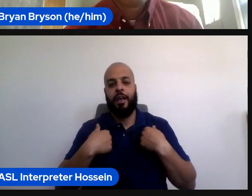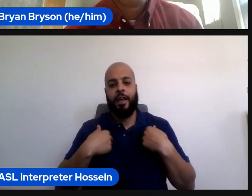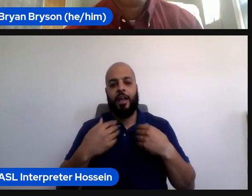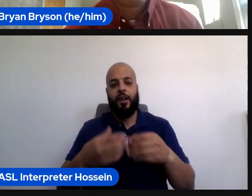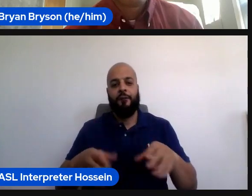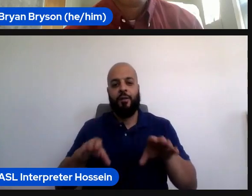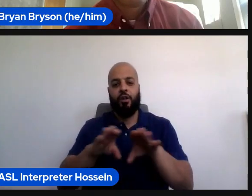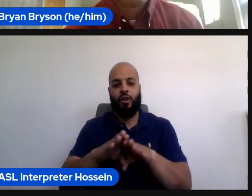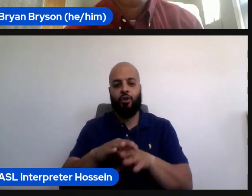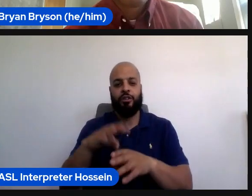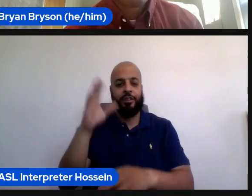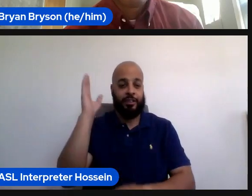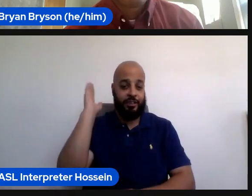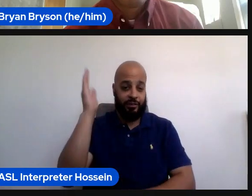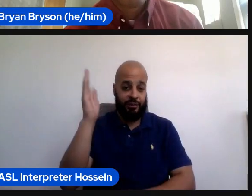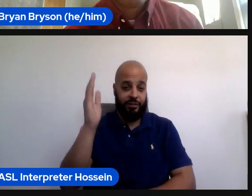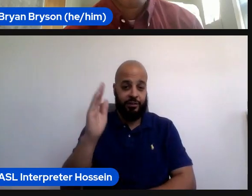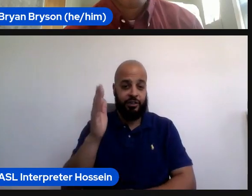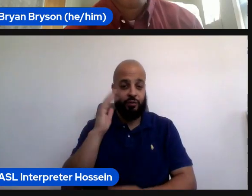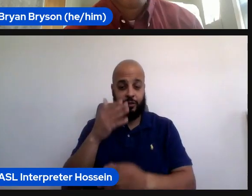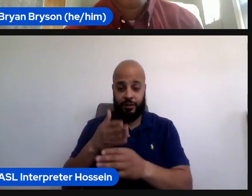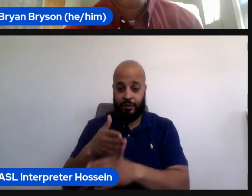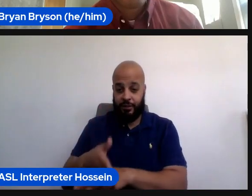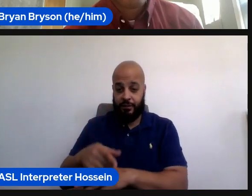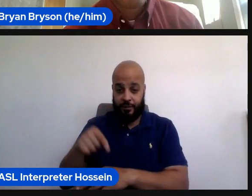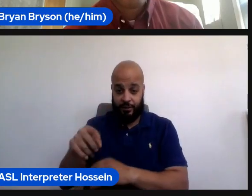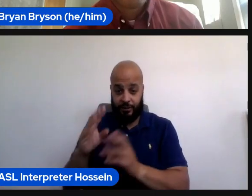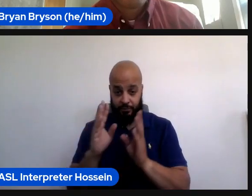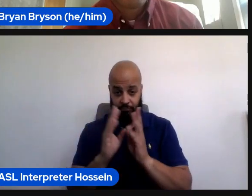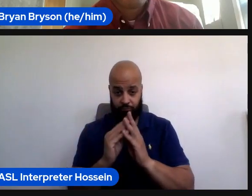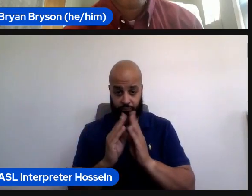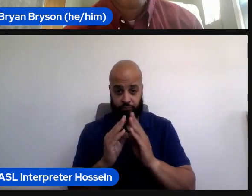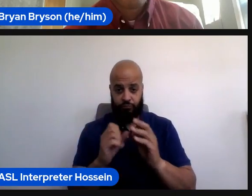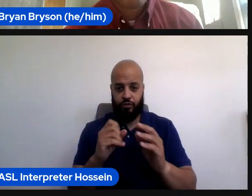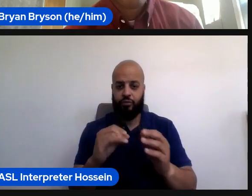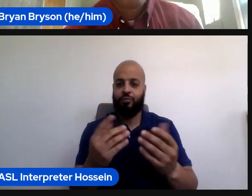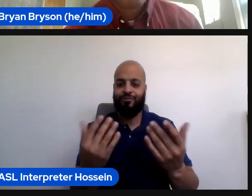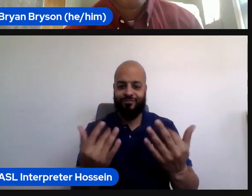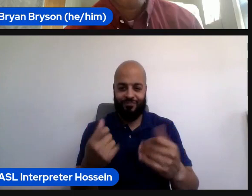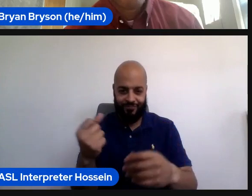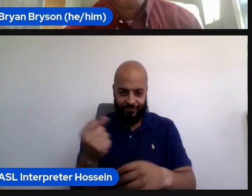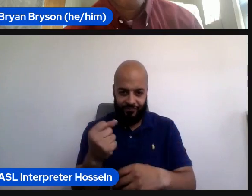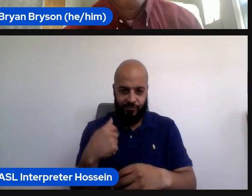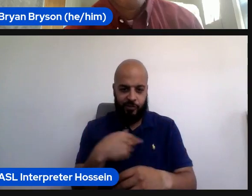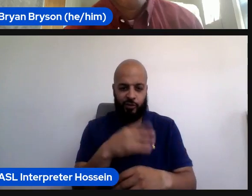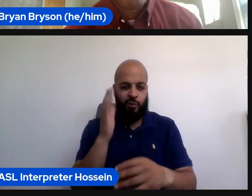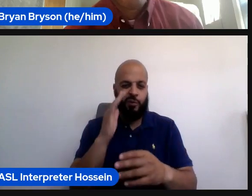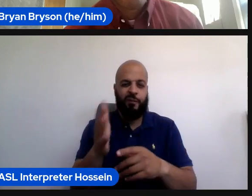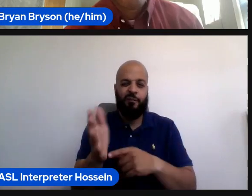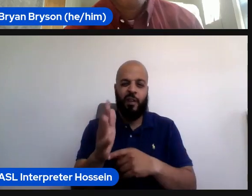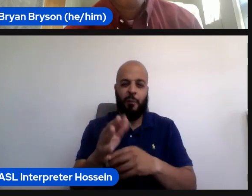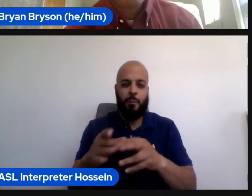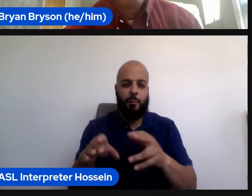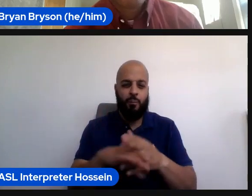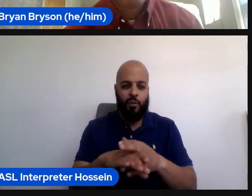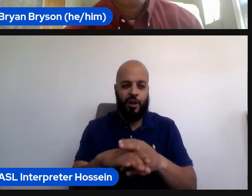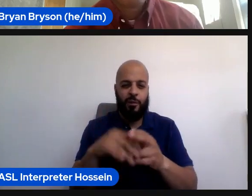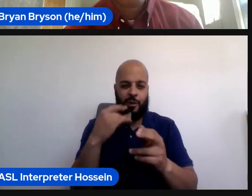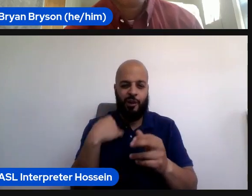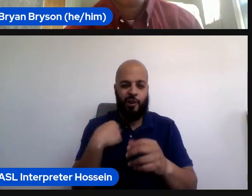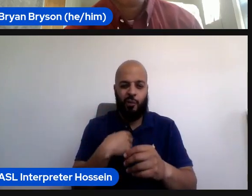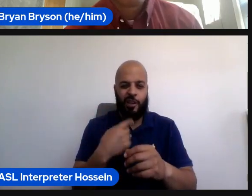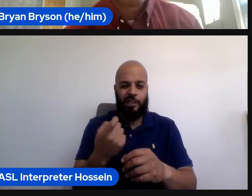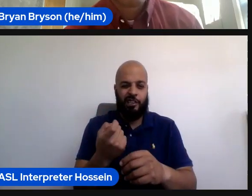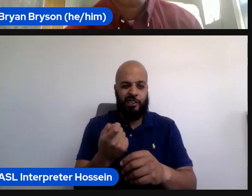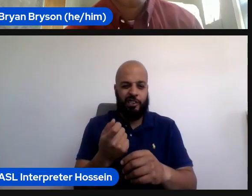closing keynote session that is following this session. So stick around. We'll probably do a 5-minute break. We're running a little bit